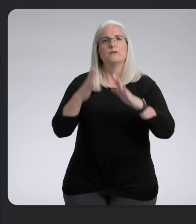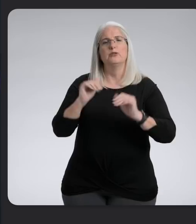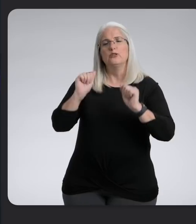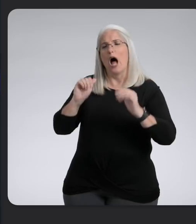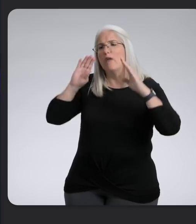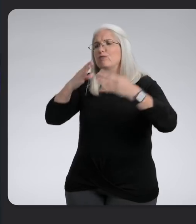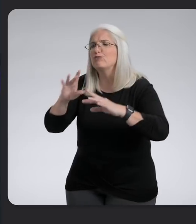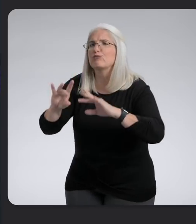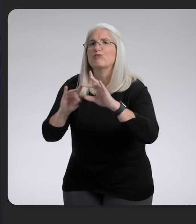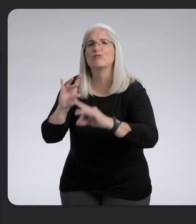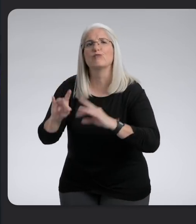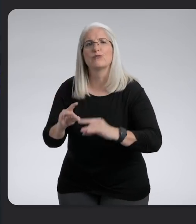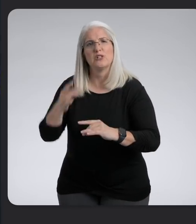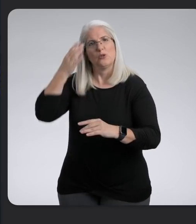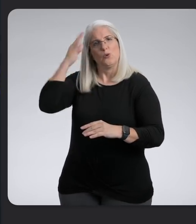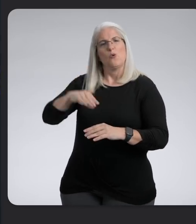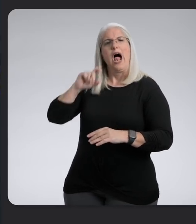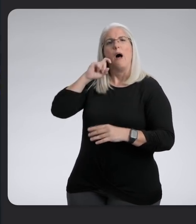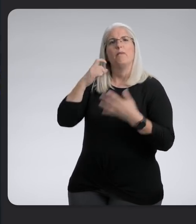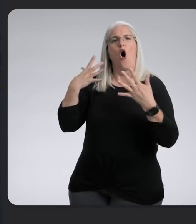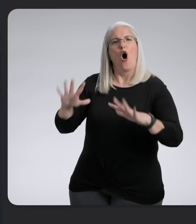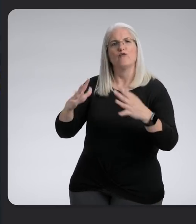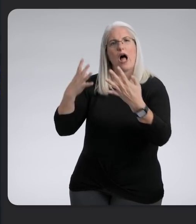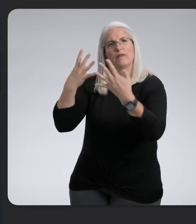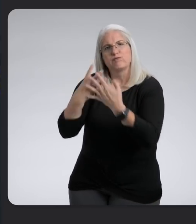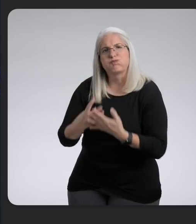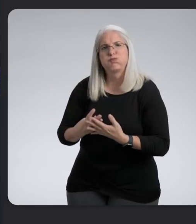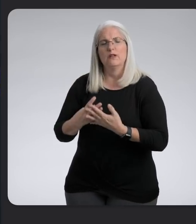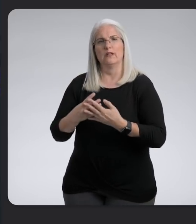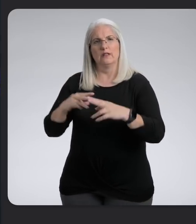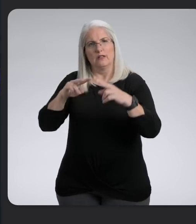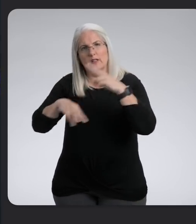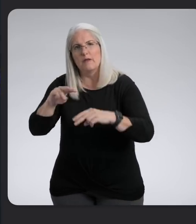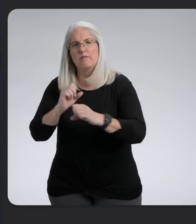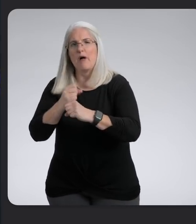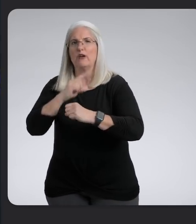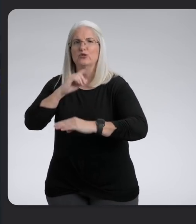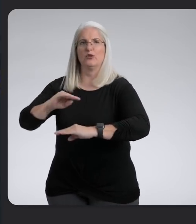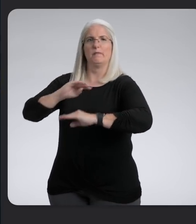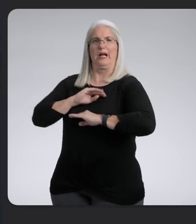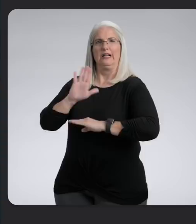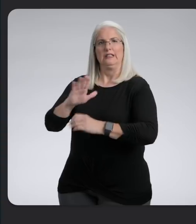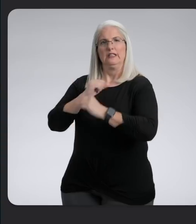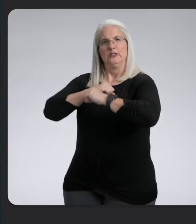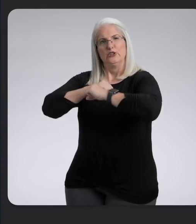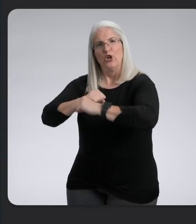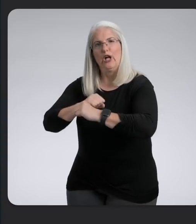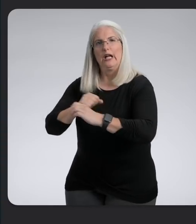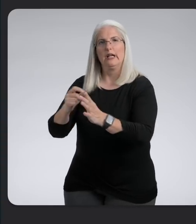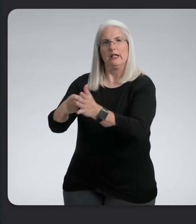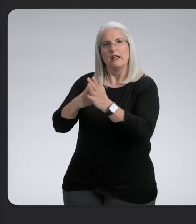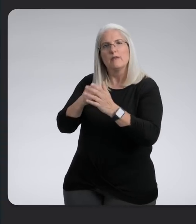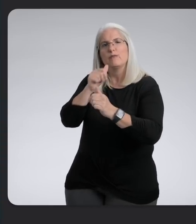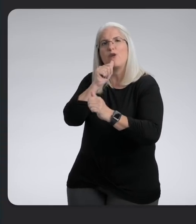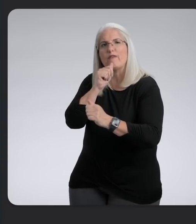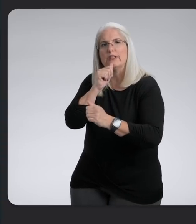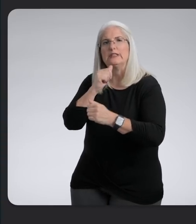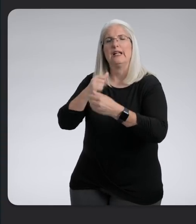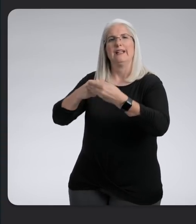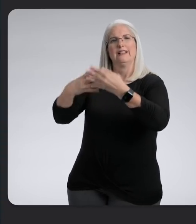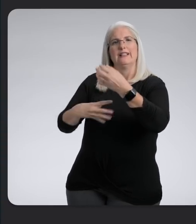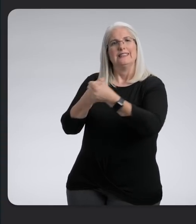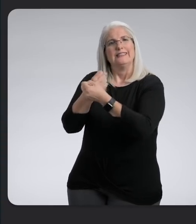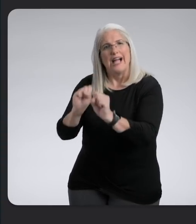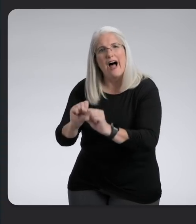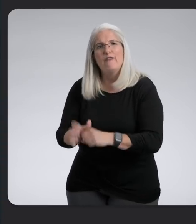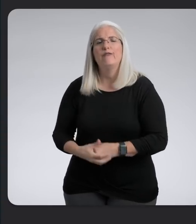Apple has reviewed every app to make sure it meets our high standards for security, privacy, and safety. And that's why the